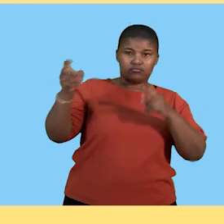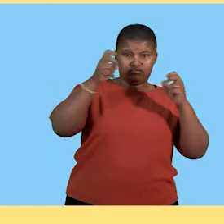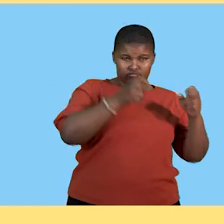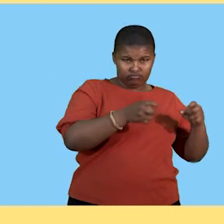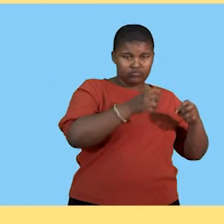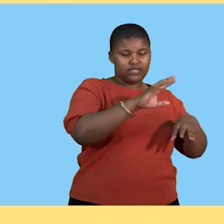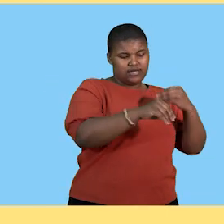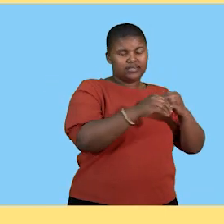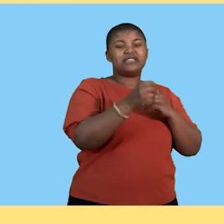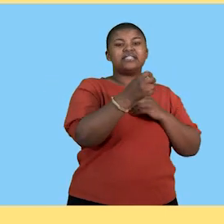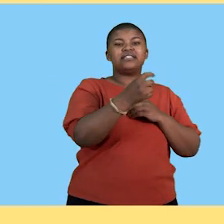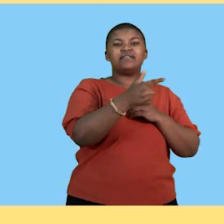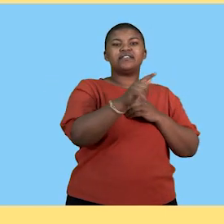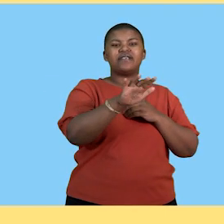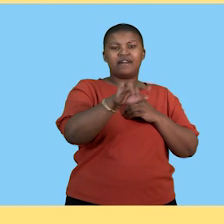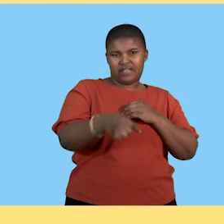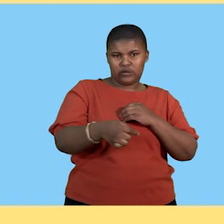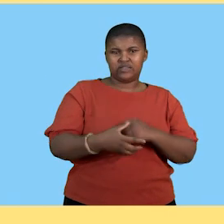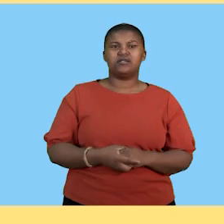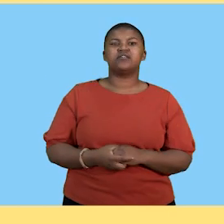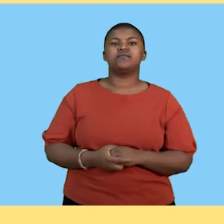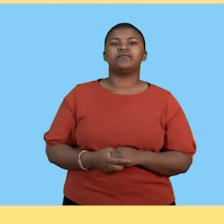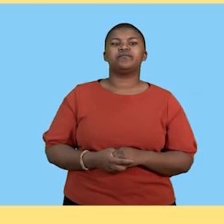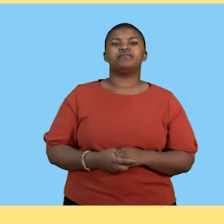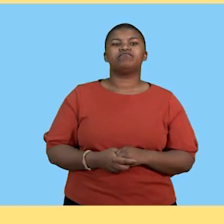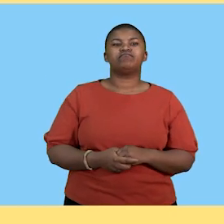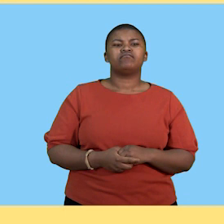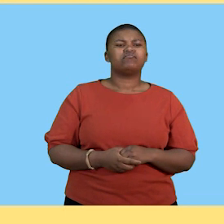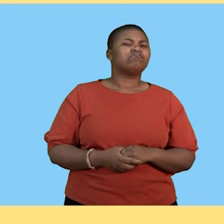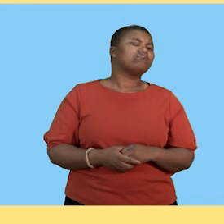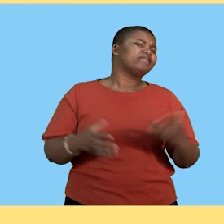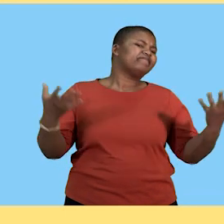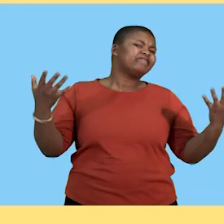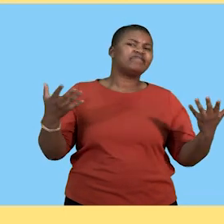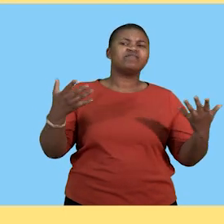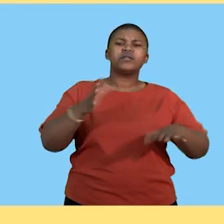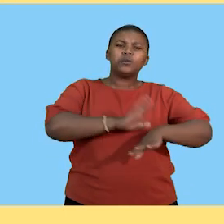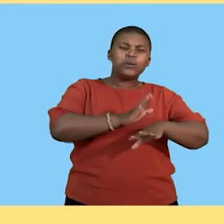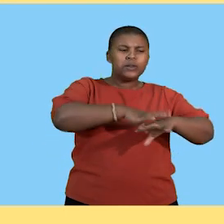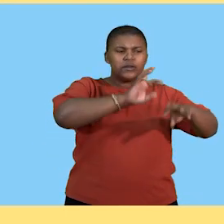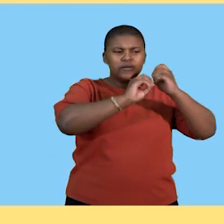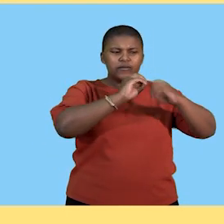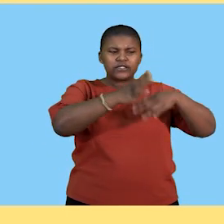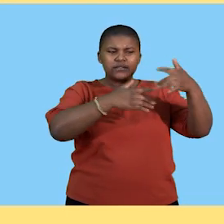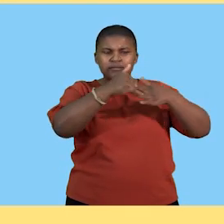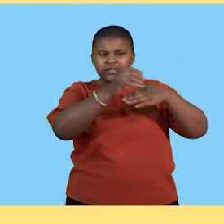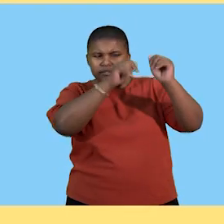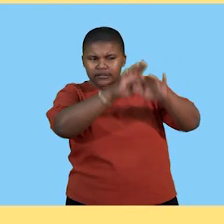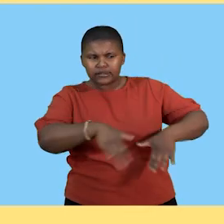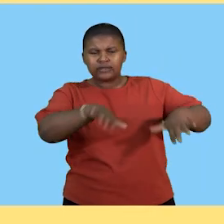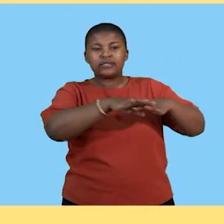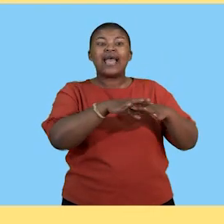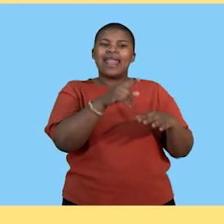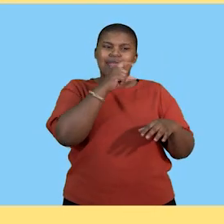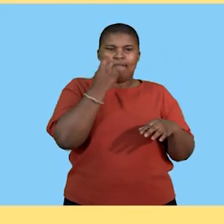75,000. So we come here, we have additions of 75,000. The extensions that were done to the building will be